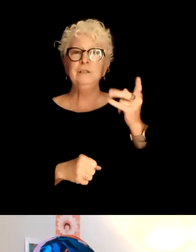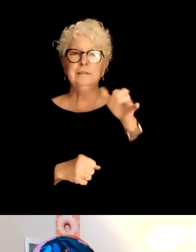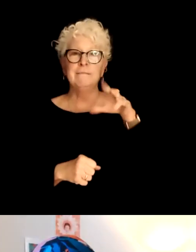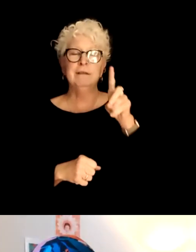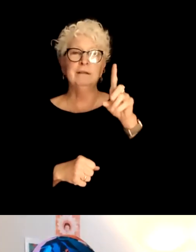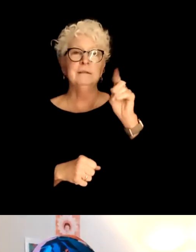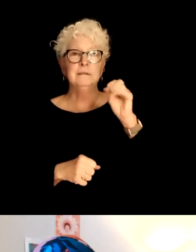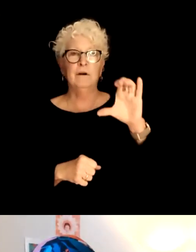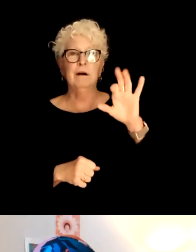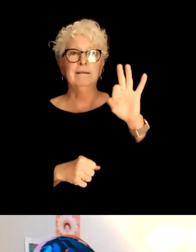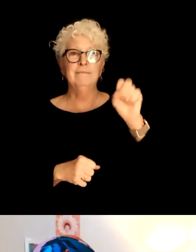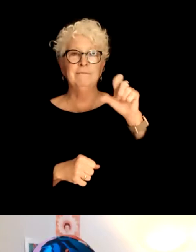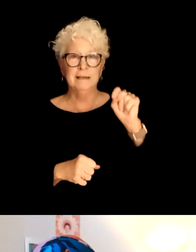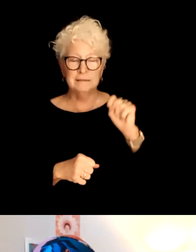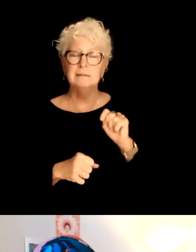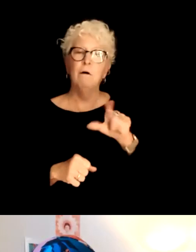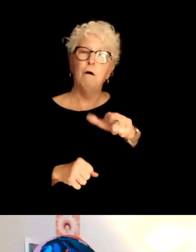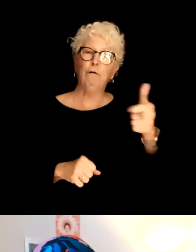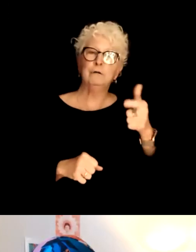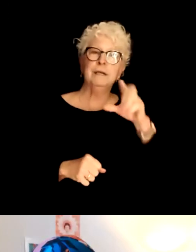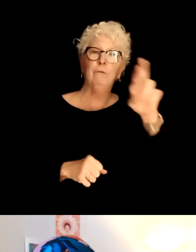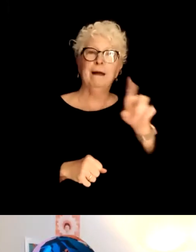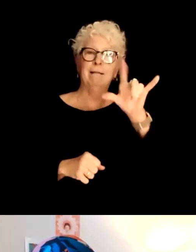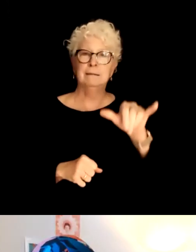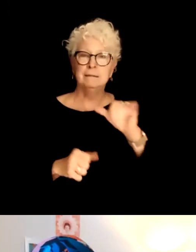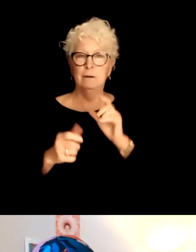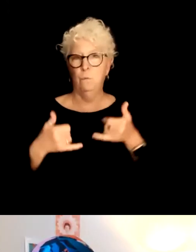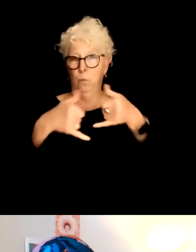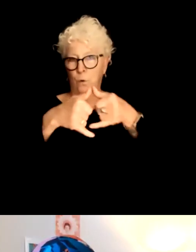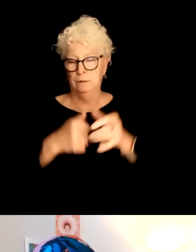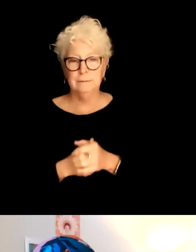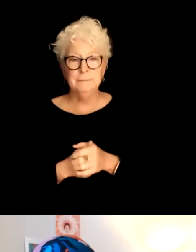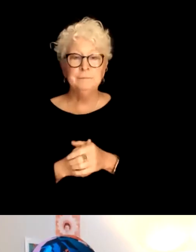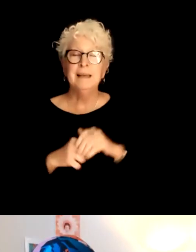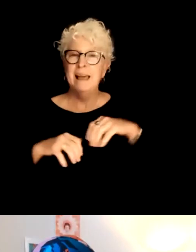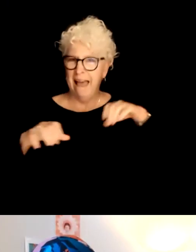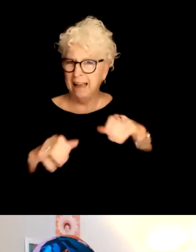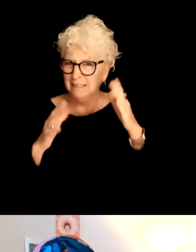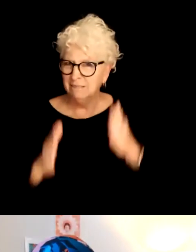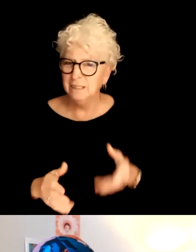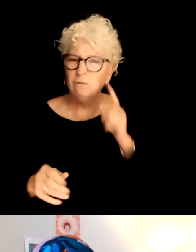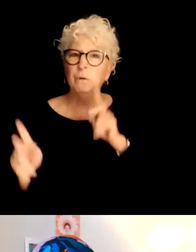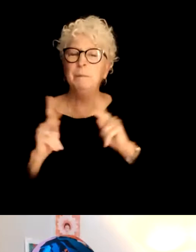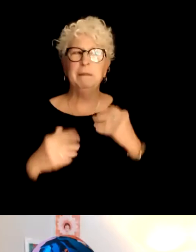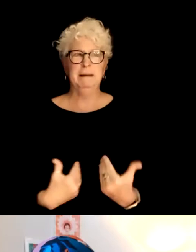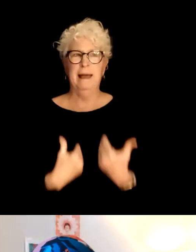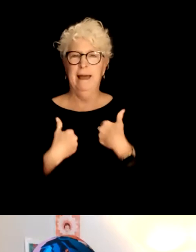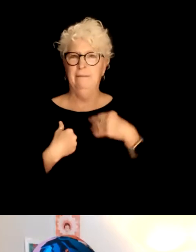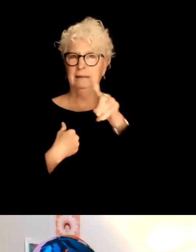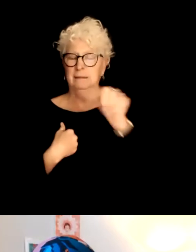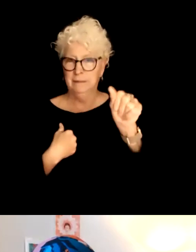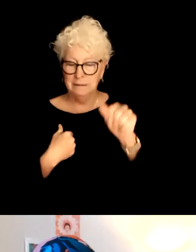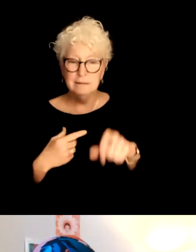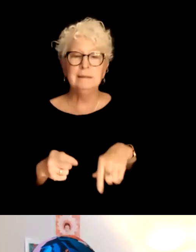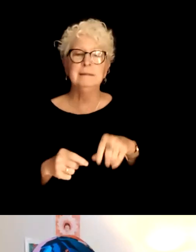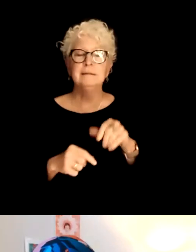Alternate Realities Award. As an activist for people with disabilities and chronic illness, she co-founded a global advocacy